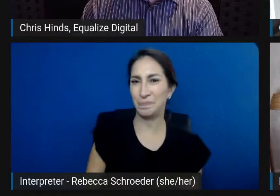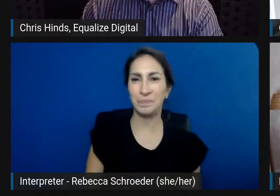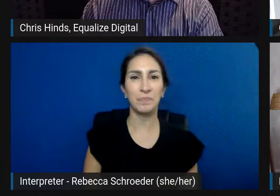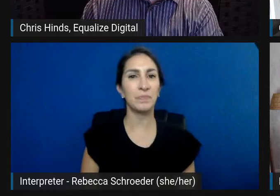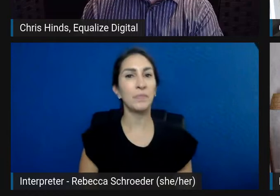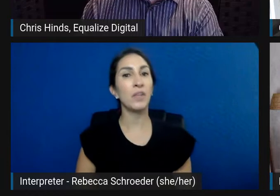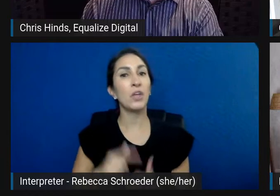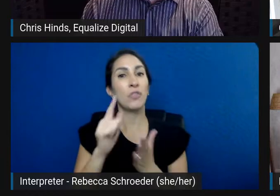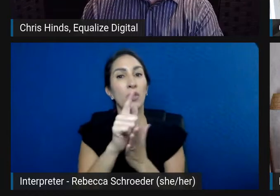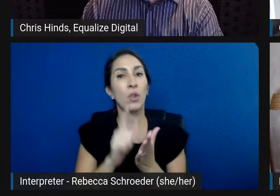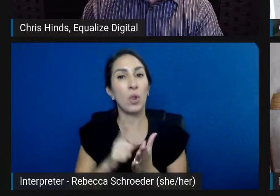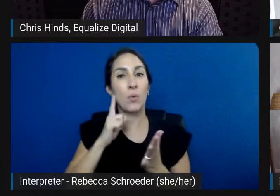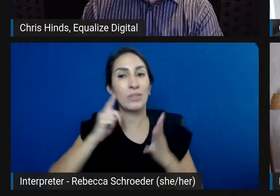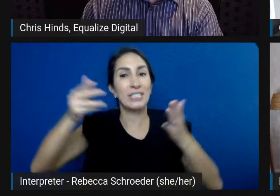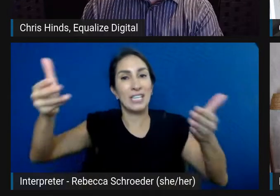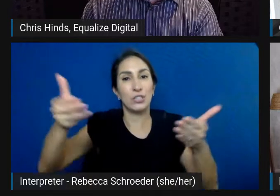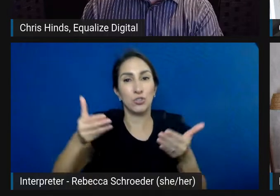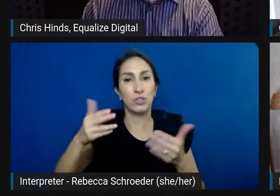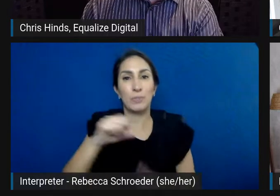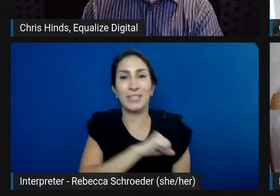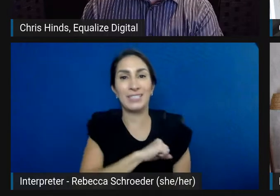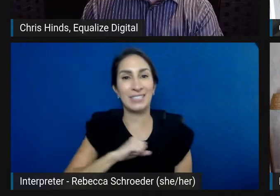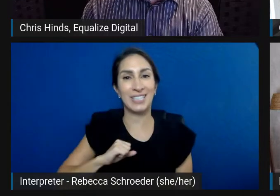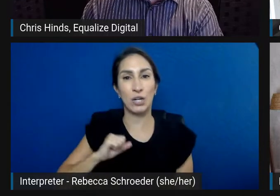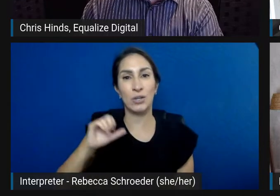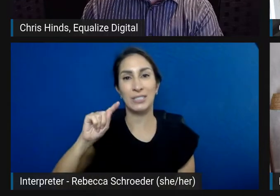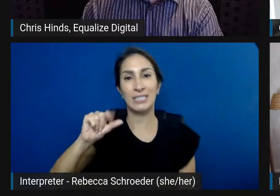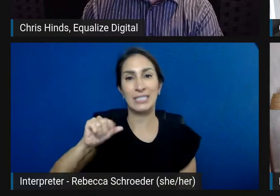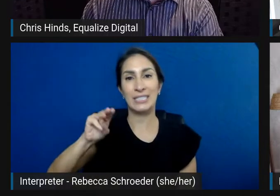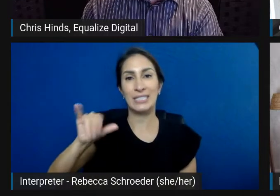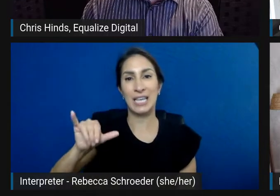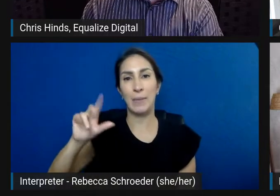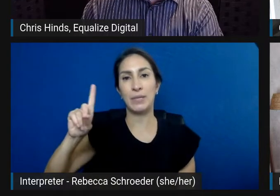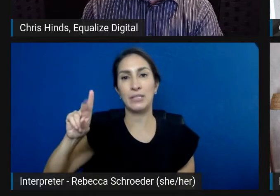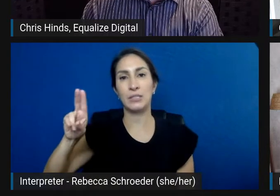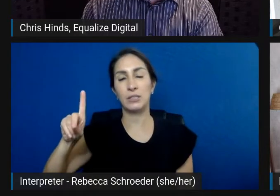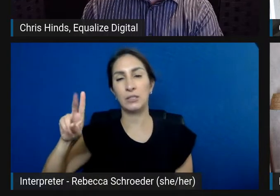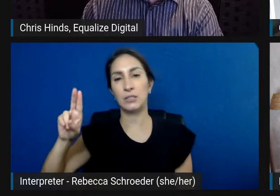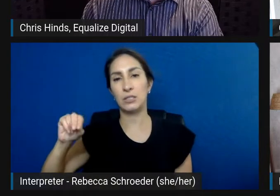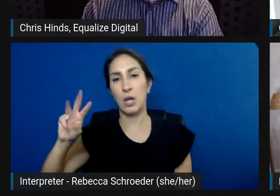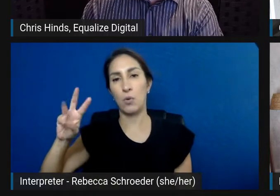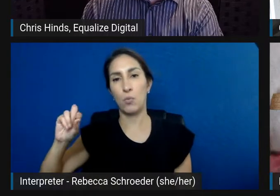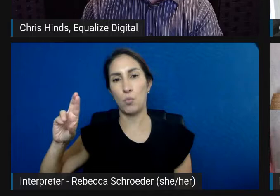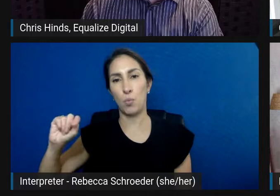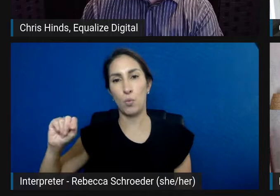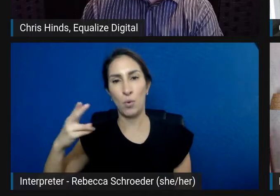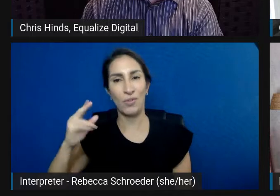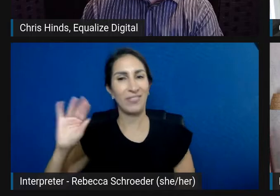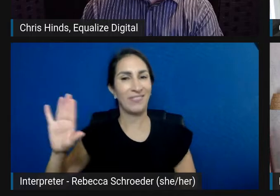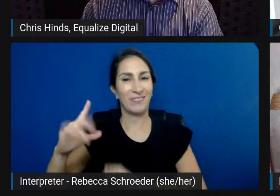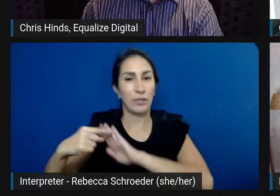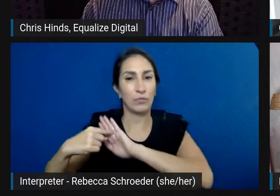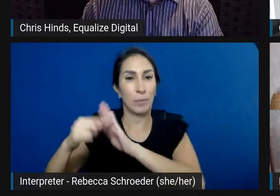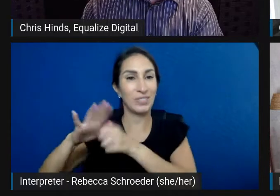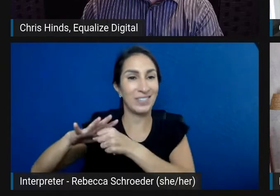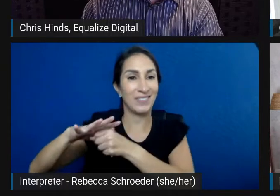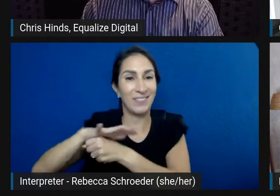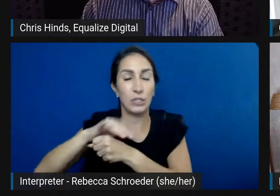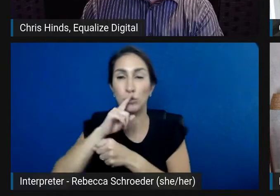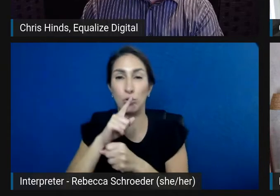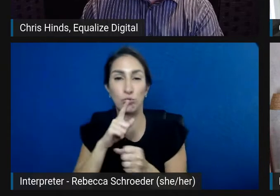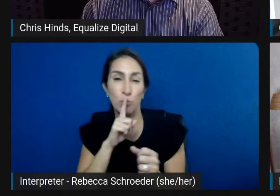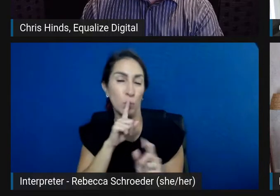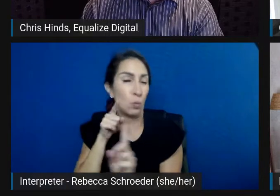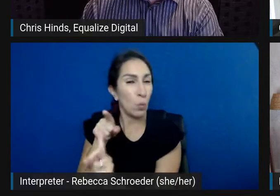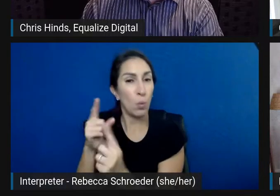Senator Tammy Duckworth and one other representative, and basically it would take the court decisions around